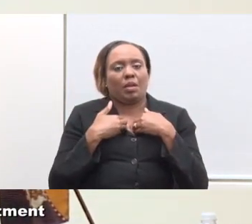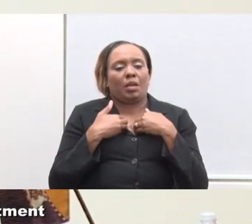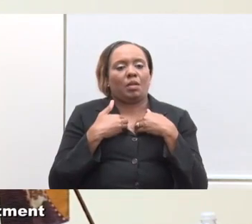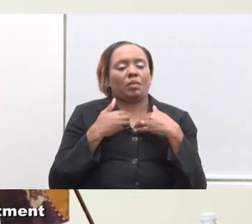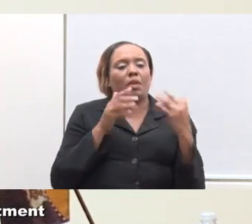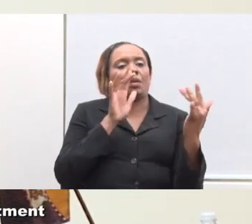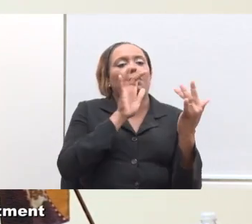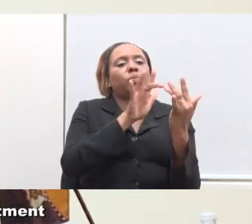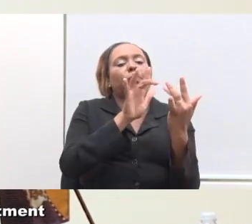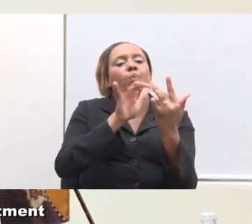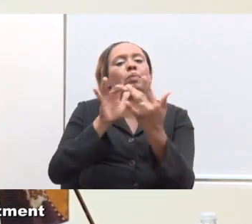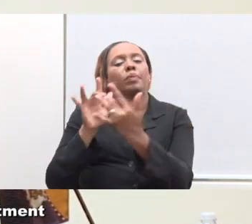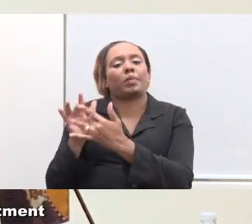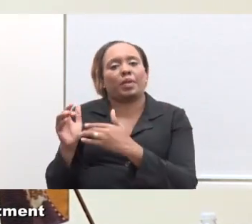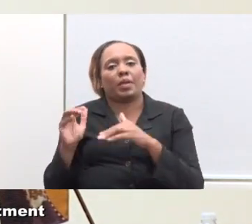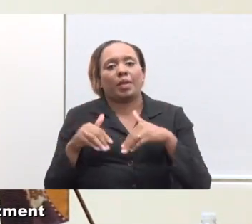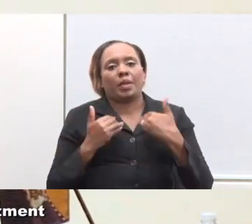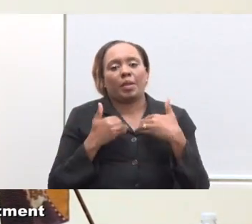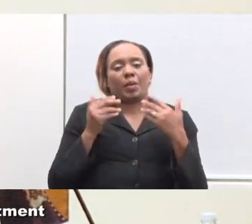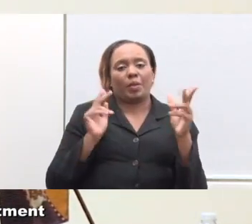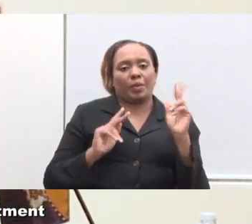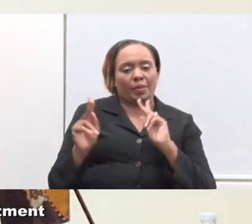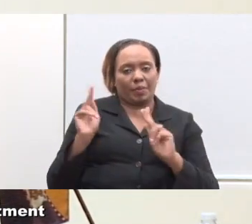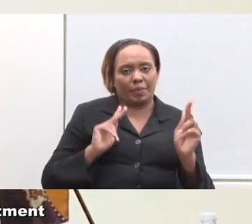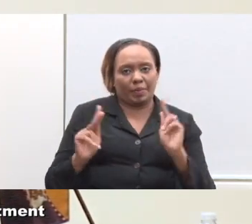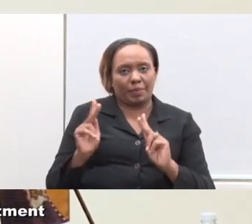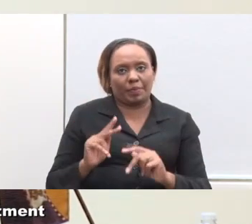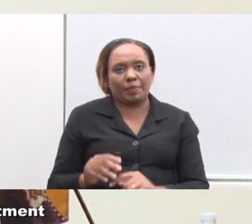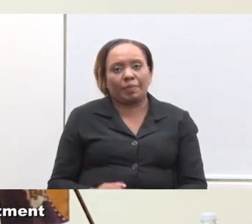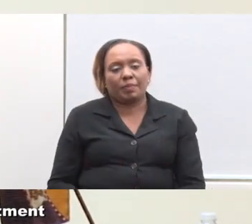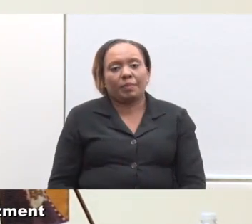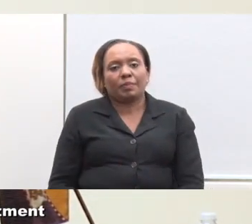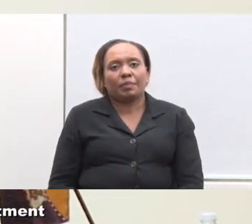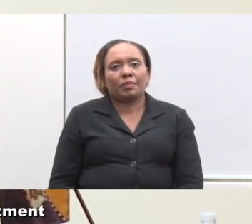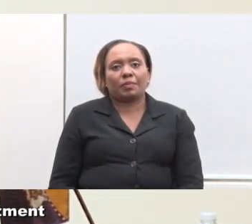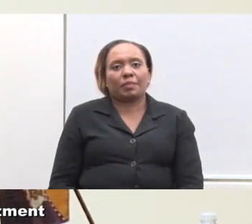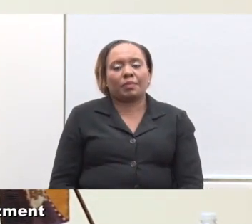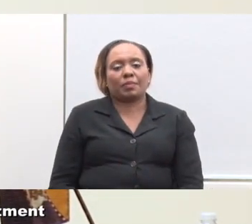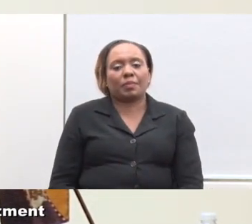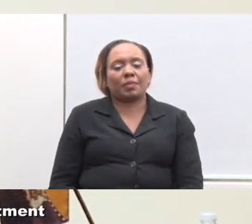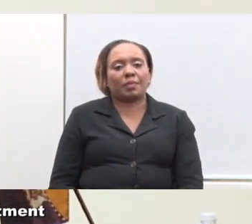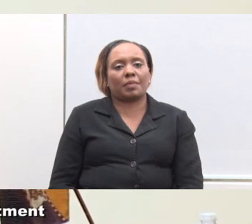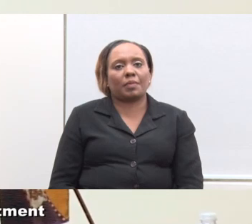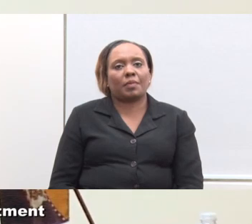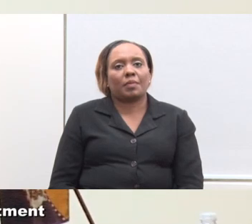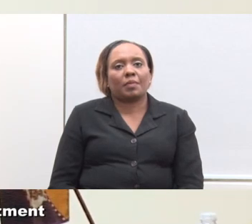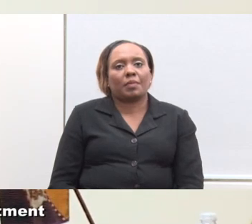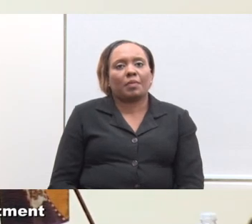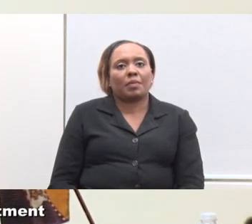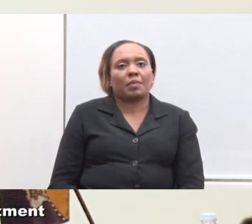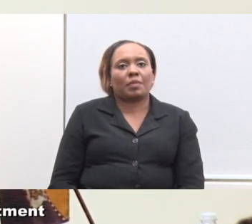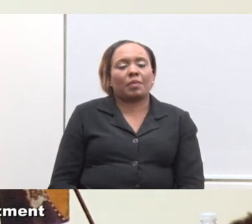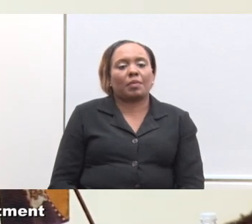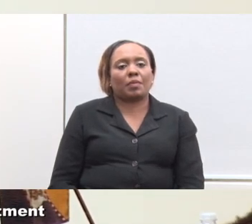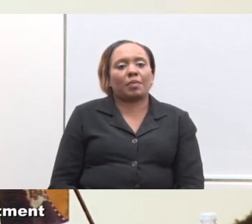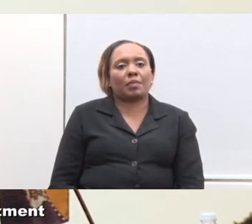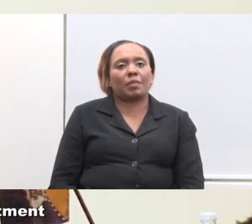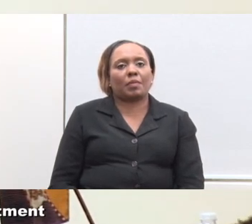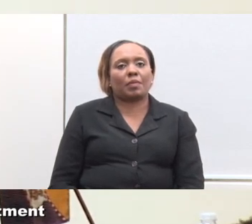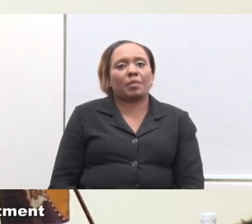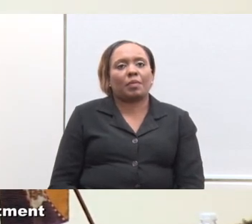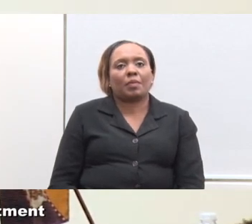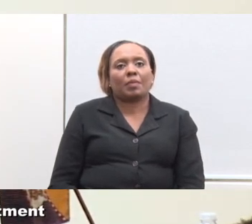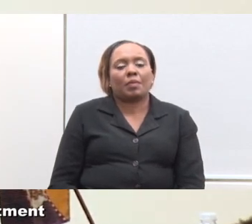people, to be able to put those values like caring. I see that out of Canada we've learned the new concept of